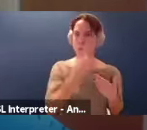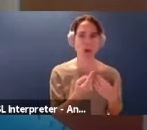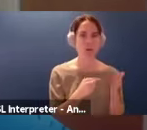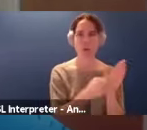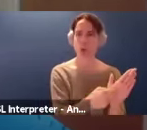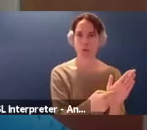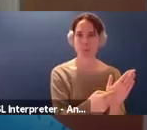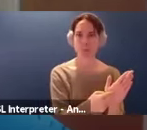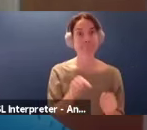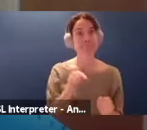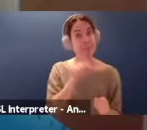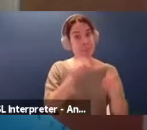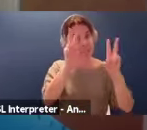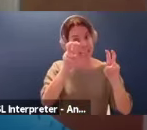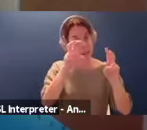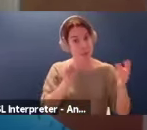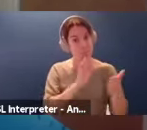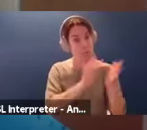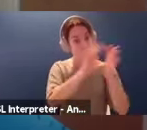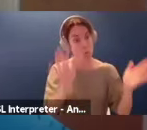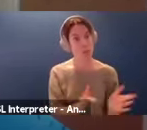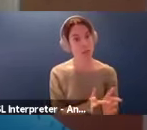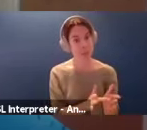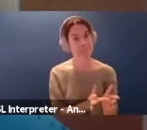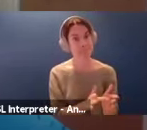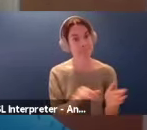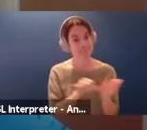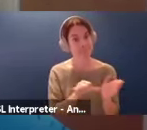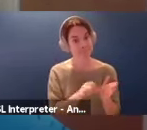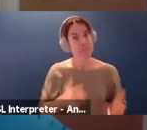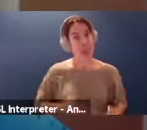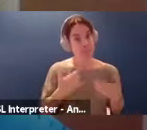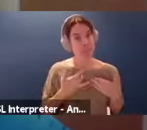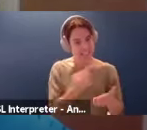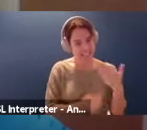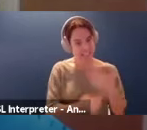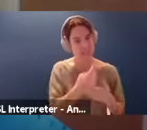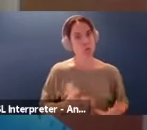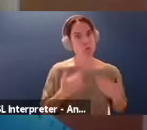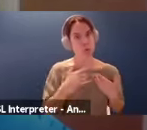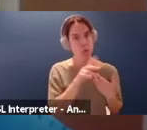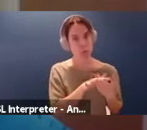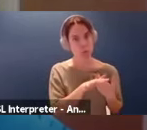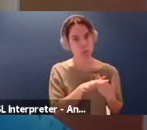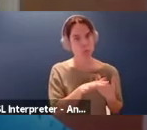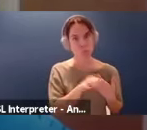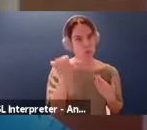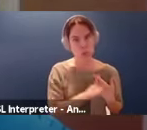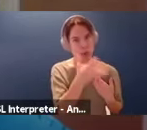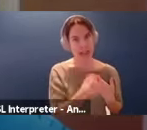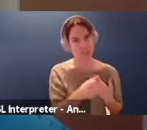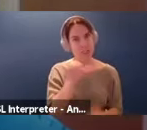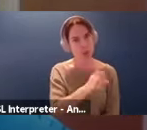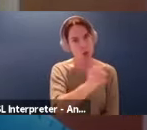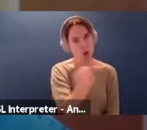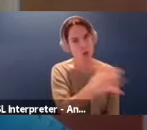to me and i assume to others who may well read it that we are do you think that this kind